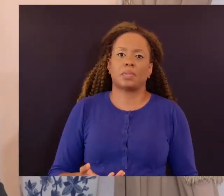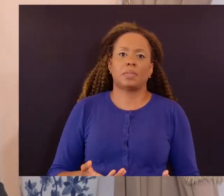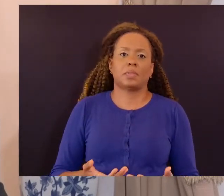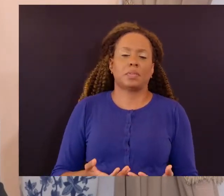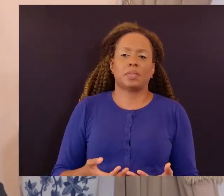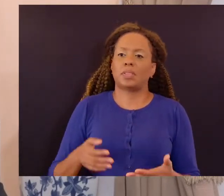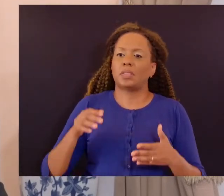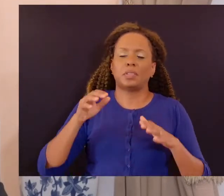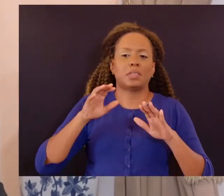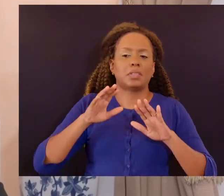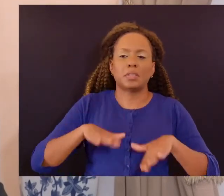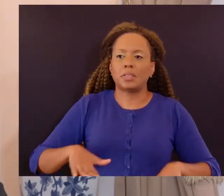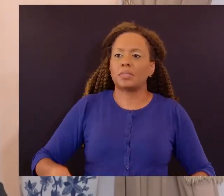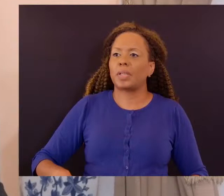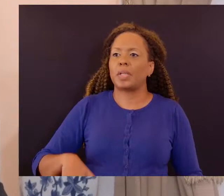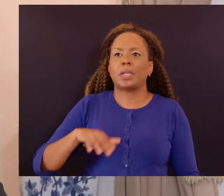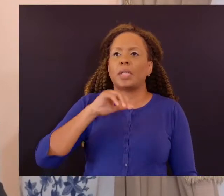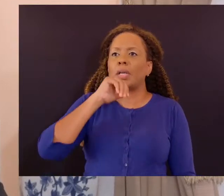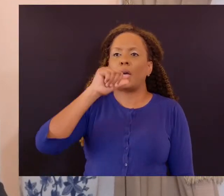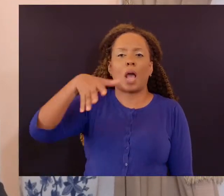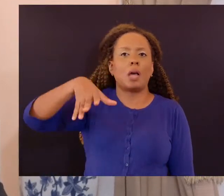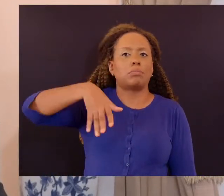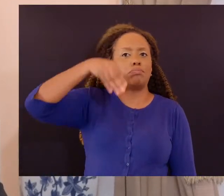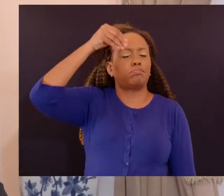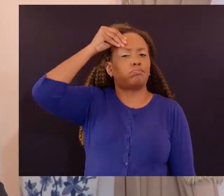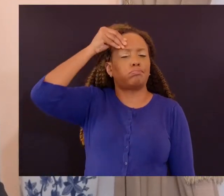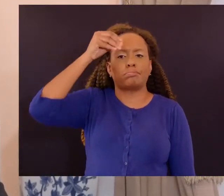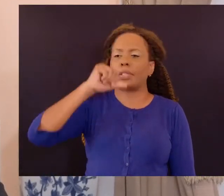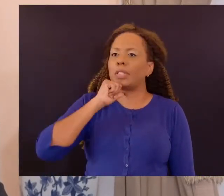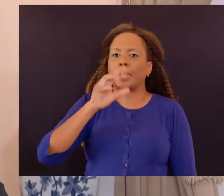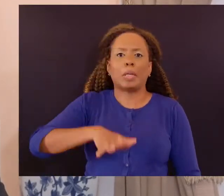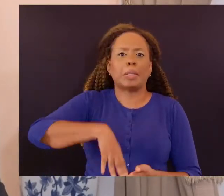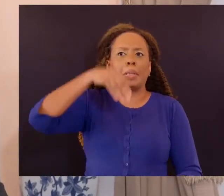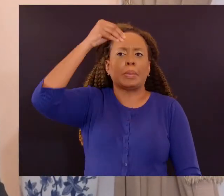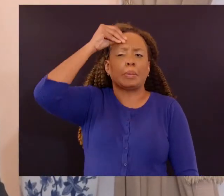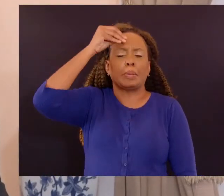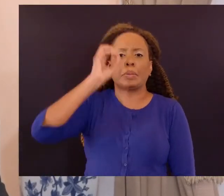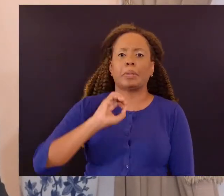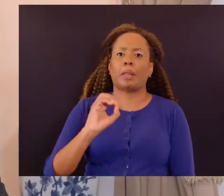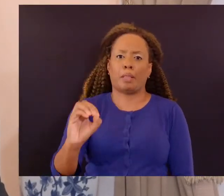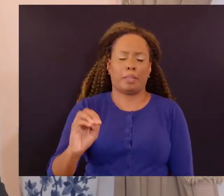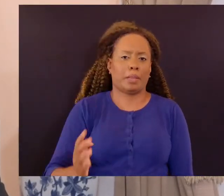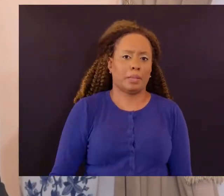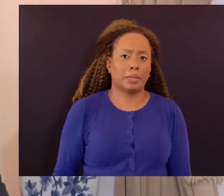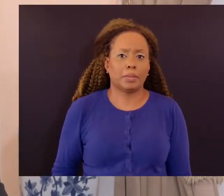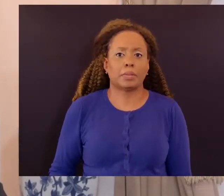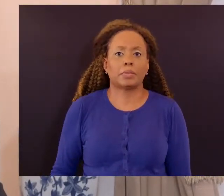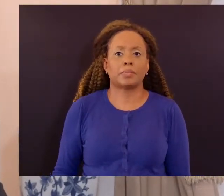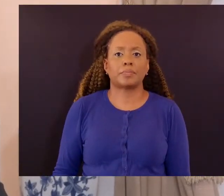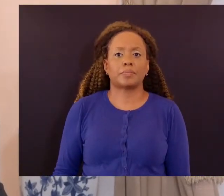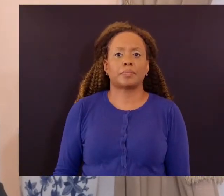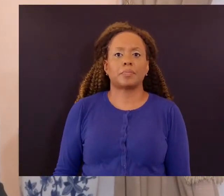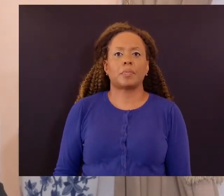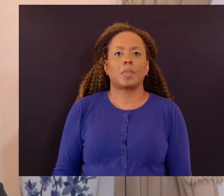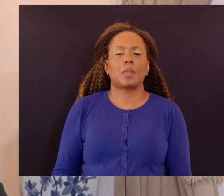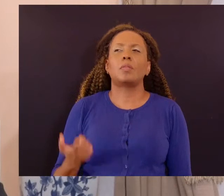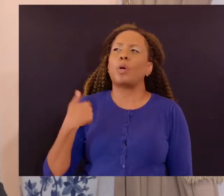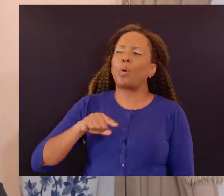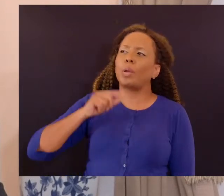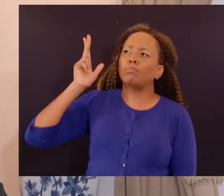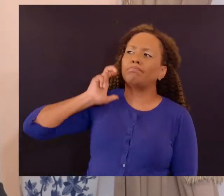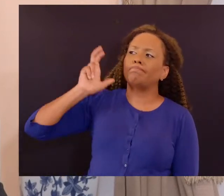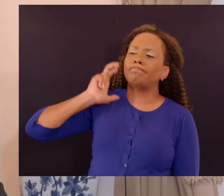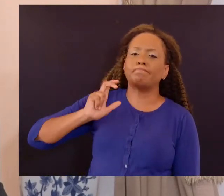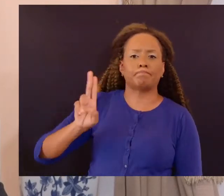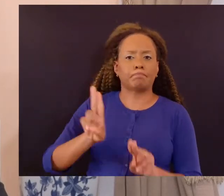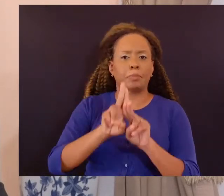showing that they have in many cases not grasped them. It therefore means that taking on board what our unions have said to us as well